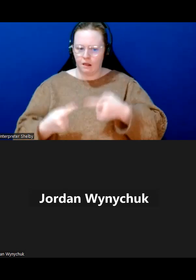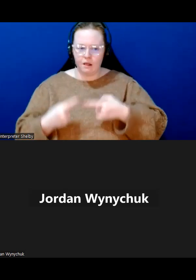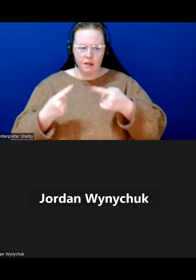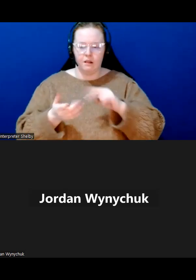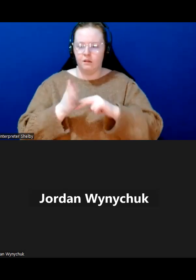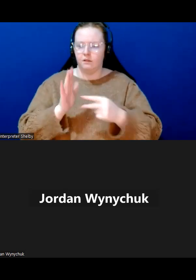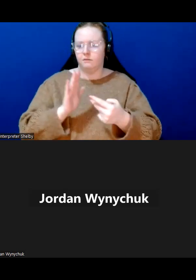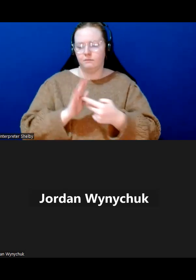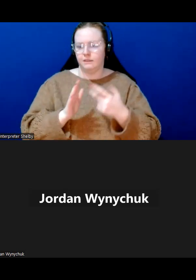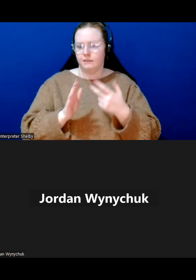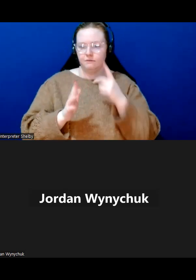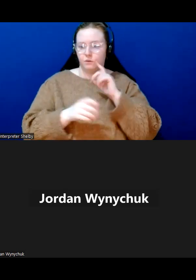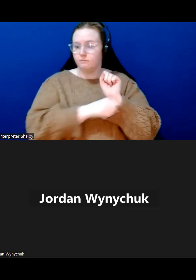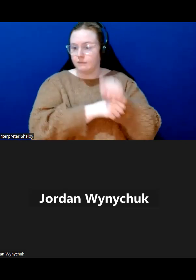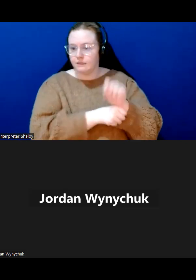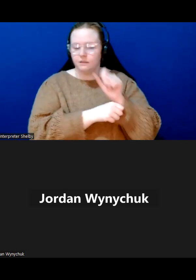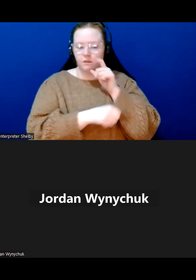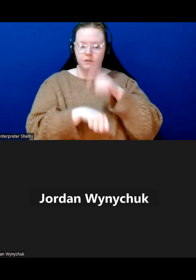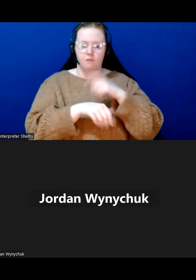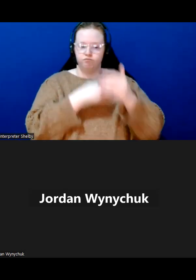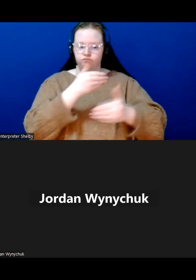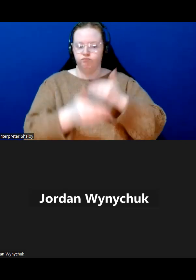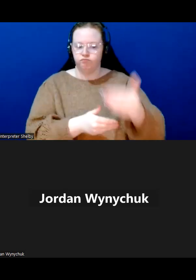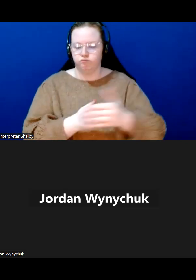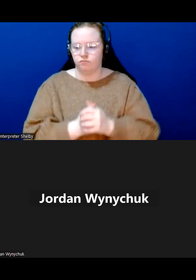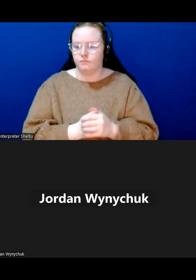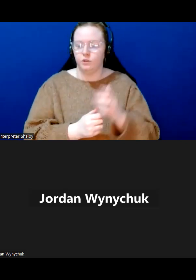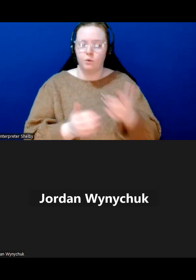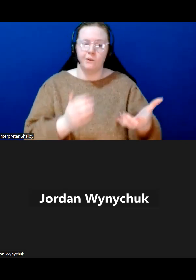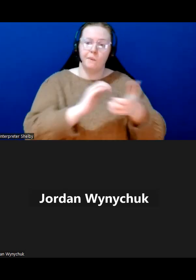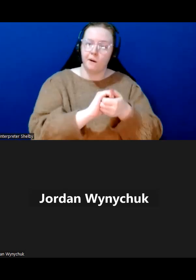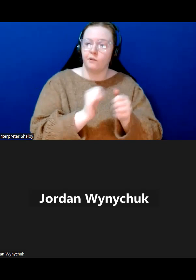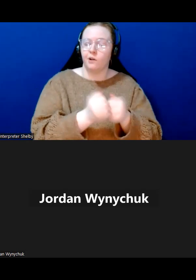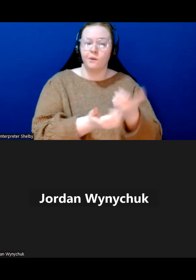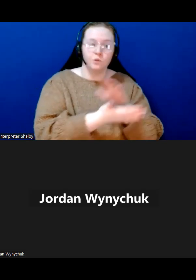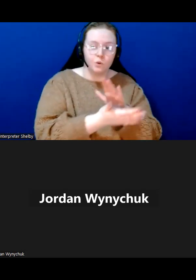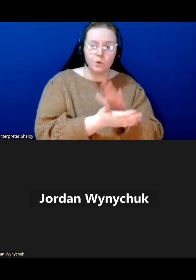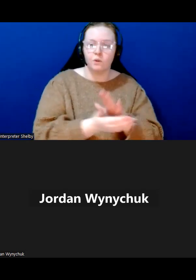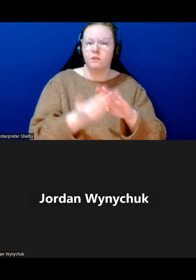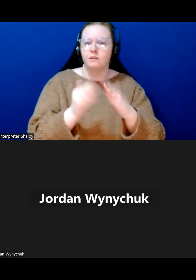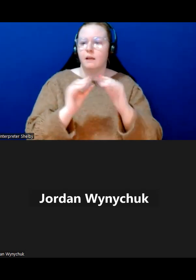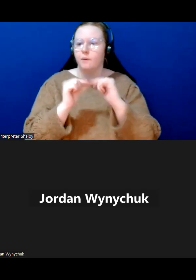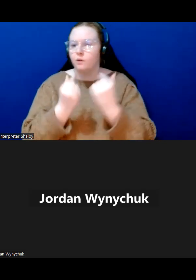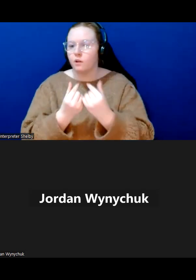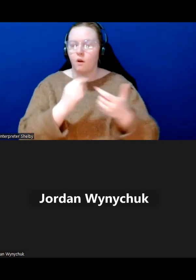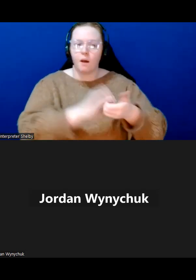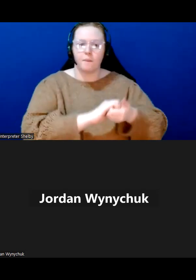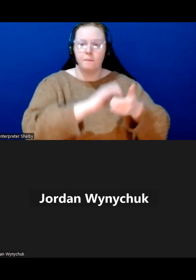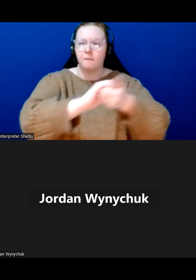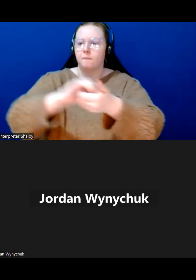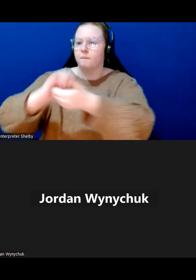to overcome. So we started partnering with schools, community groups, and really just trying to get everyone